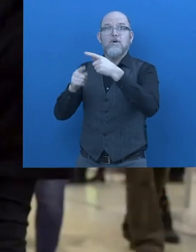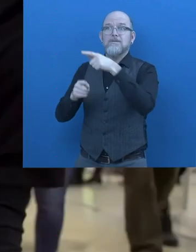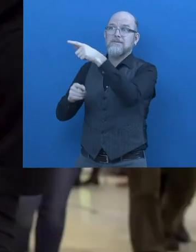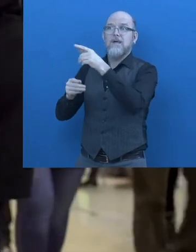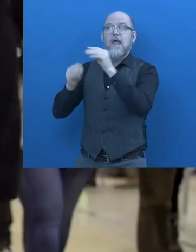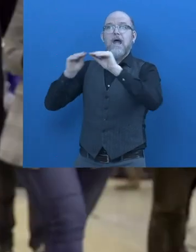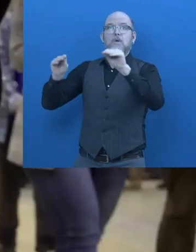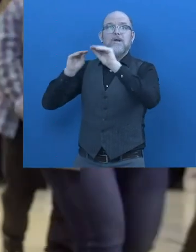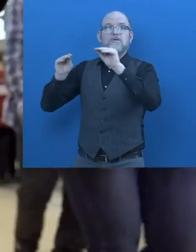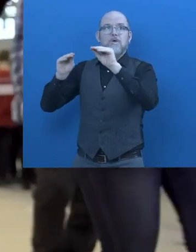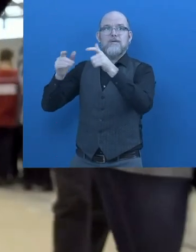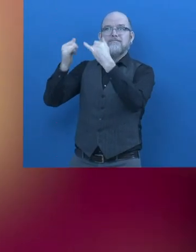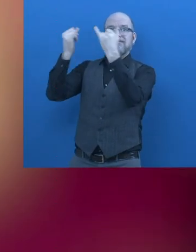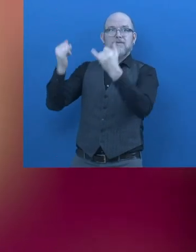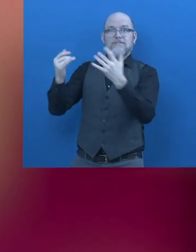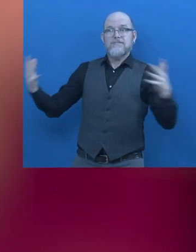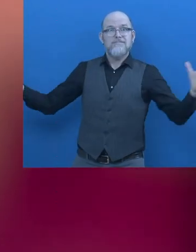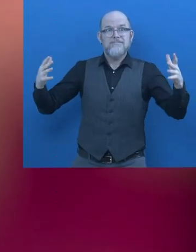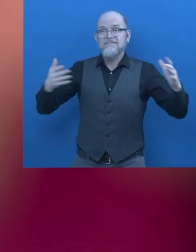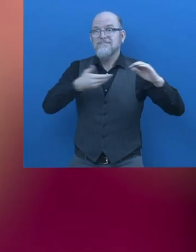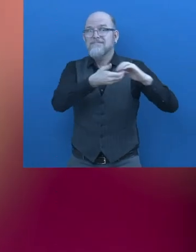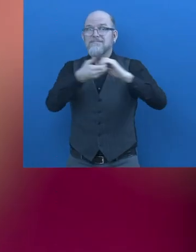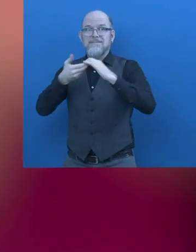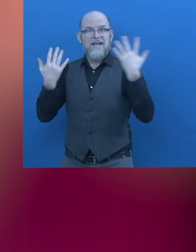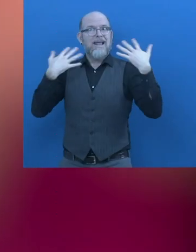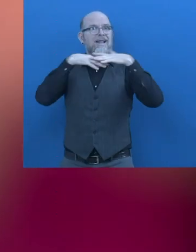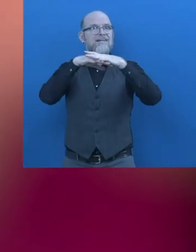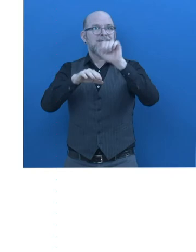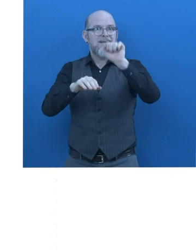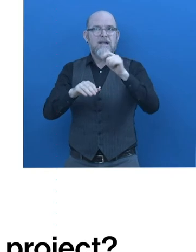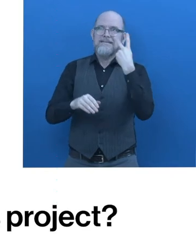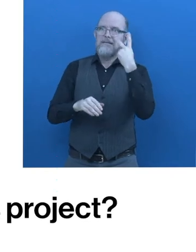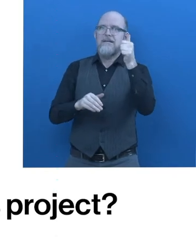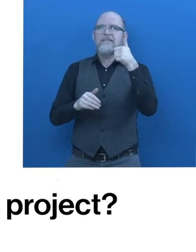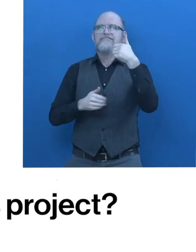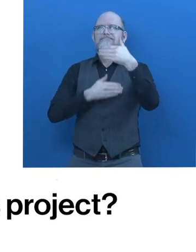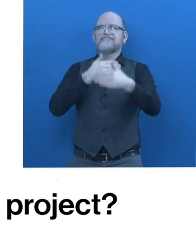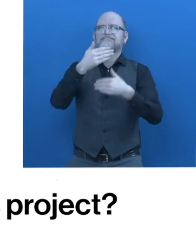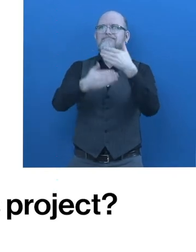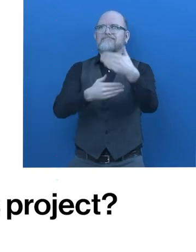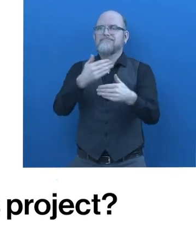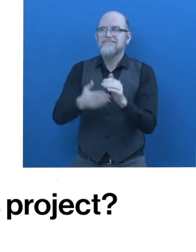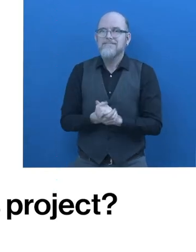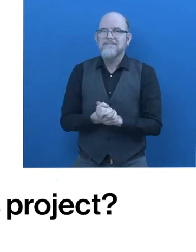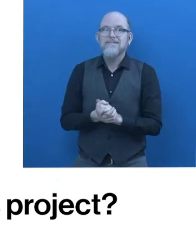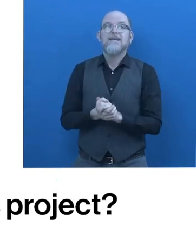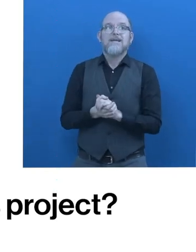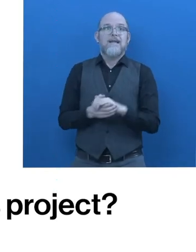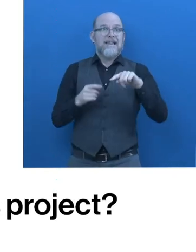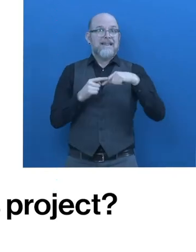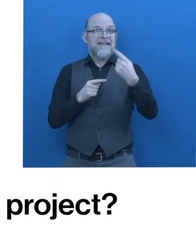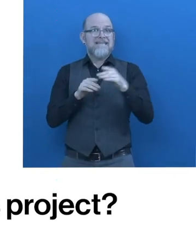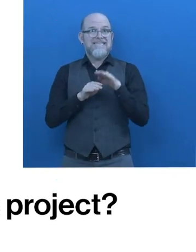inclusive environment for successful employment of the people with the disabilities in Russia. What is next for IKEA Abylimpics project?